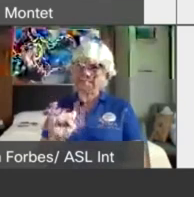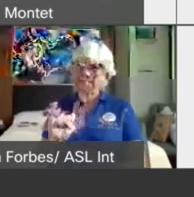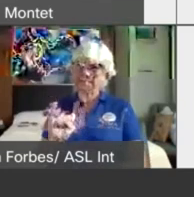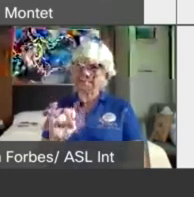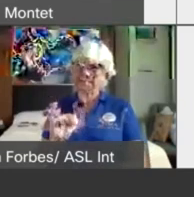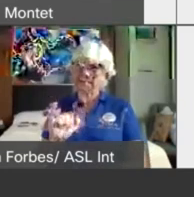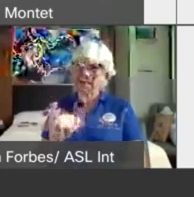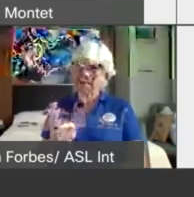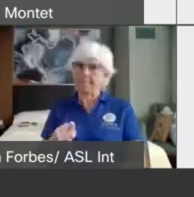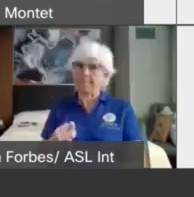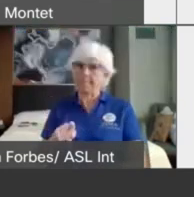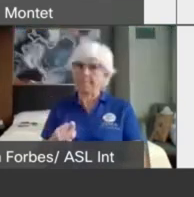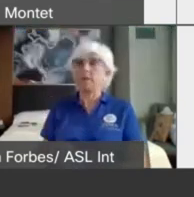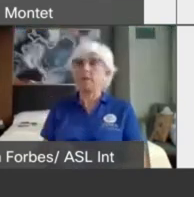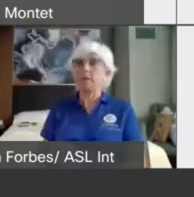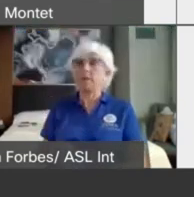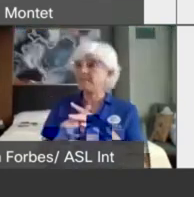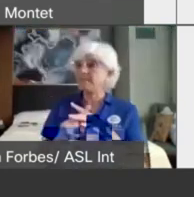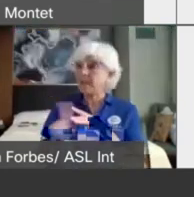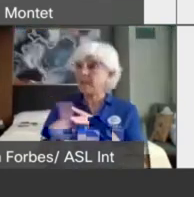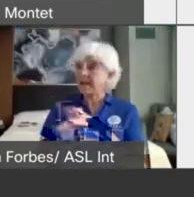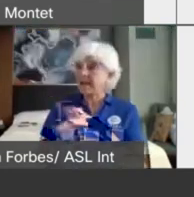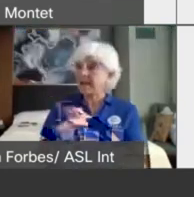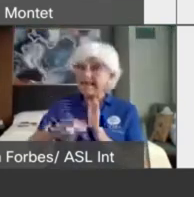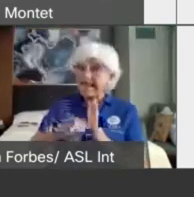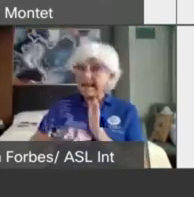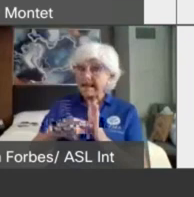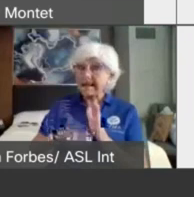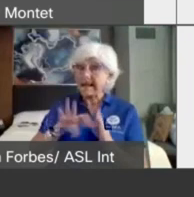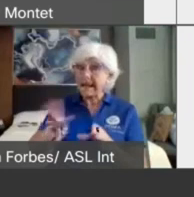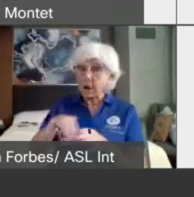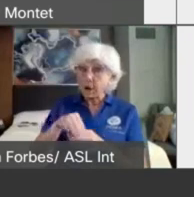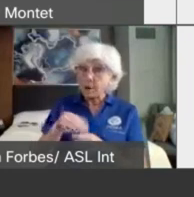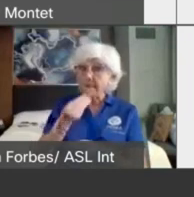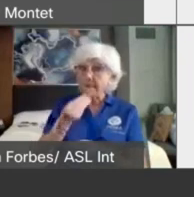evacuation expenses include groceries purchased while you were out of town?